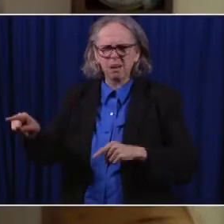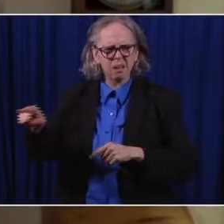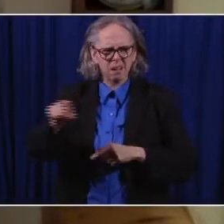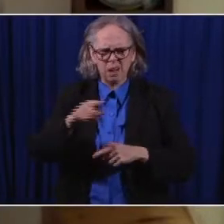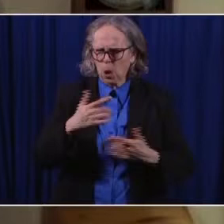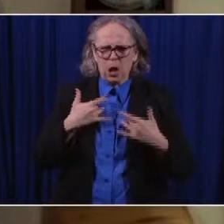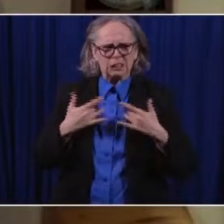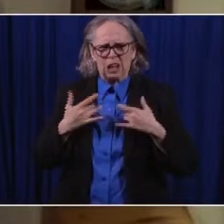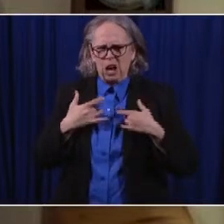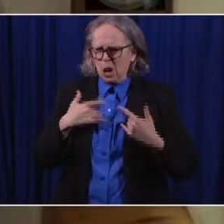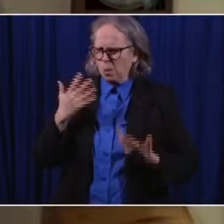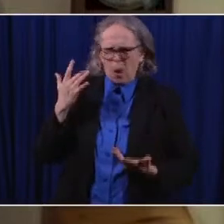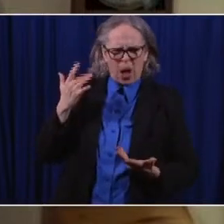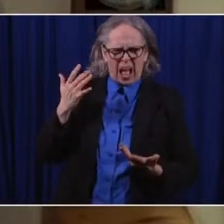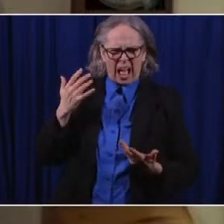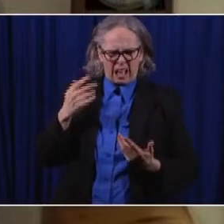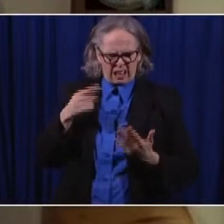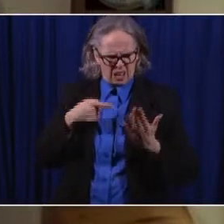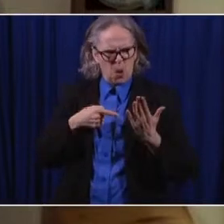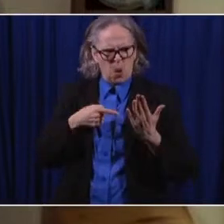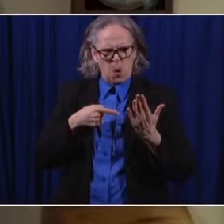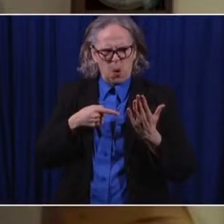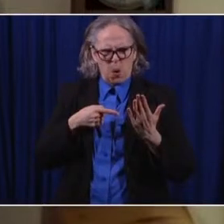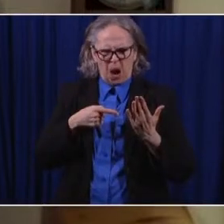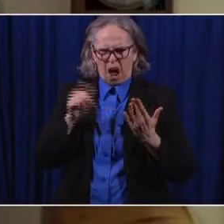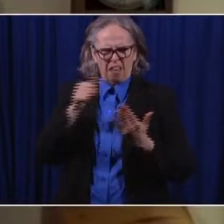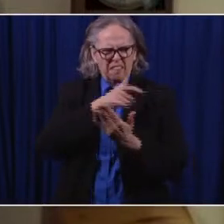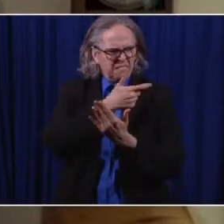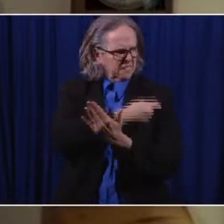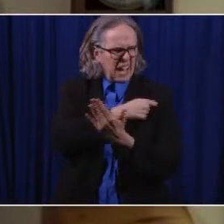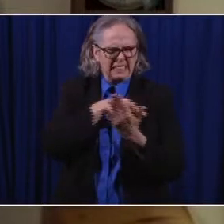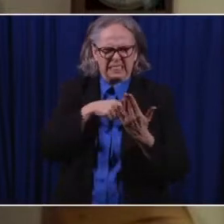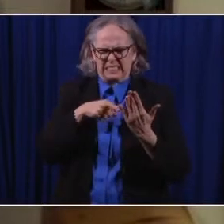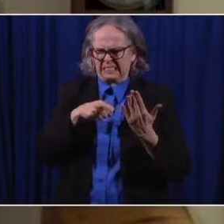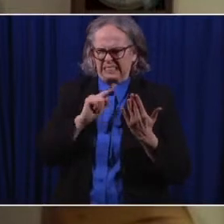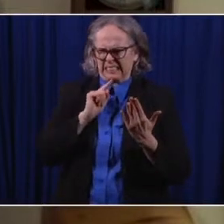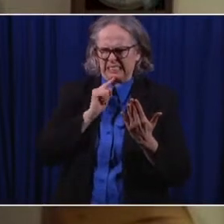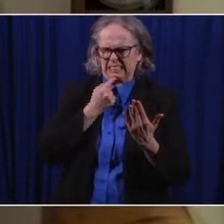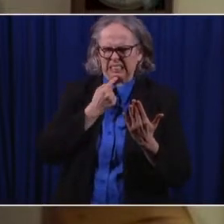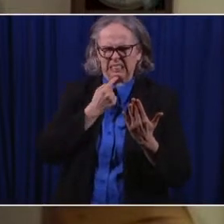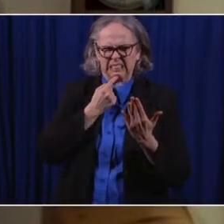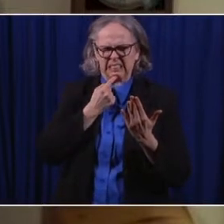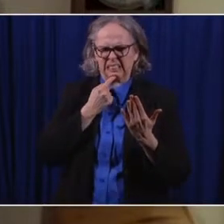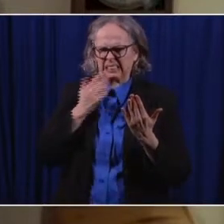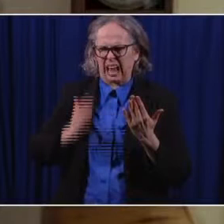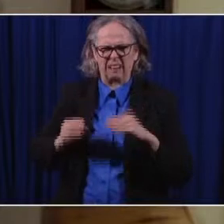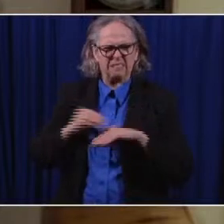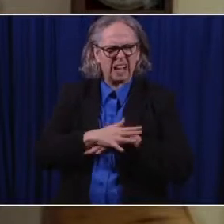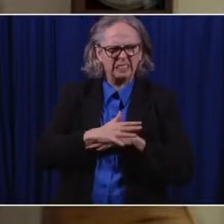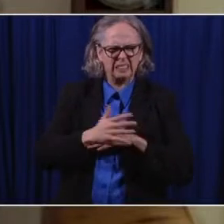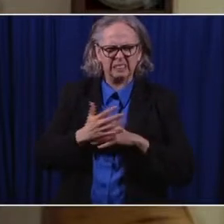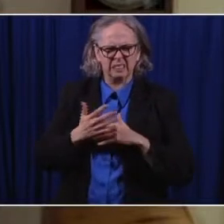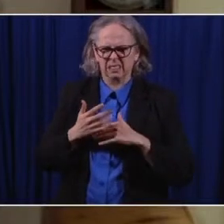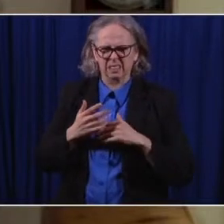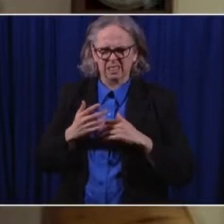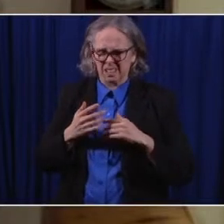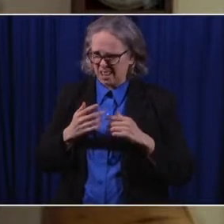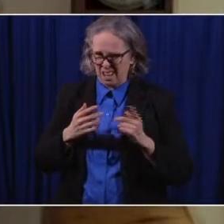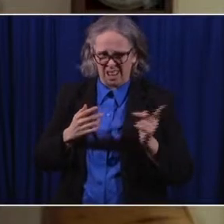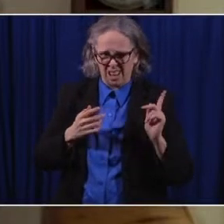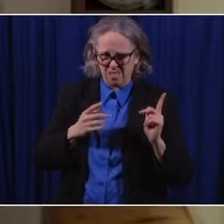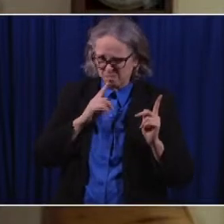read about other vaccines, that maybe you could get COVID from this vaccine. You want to address